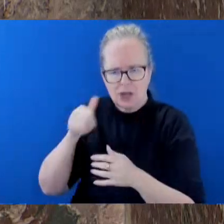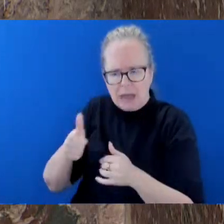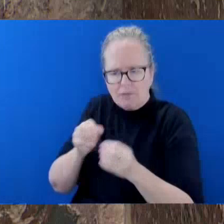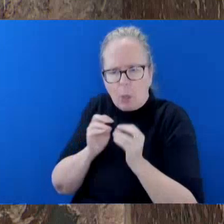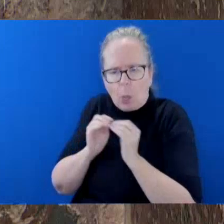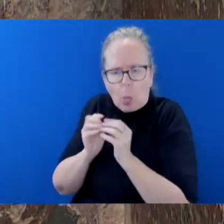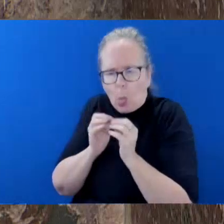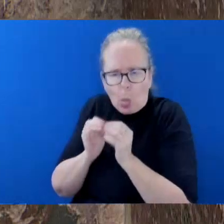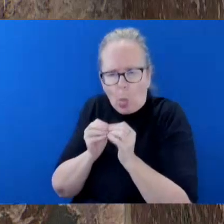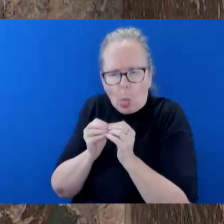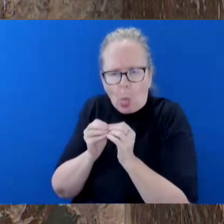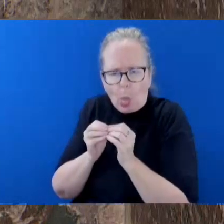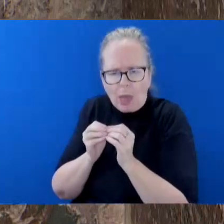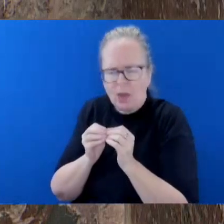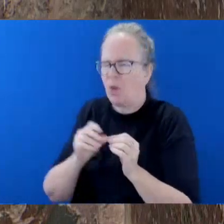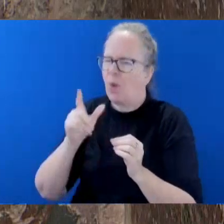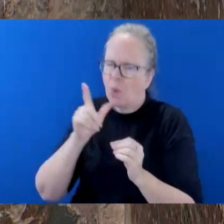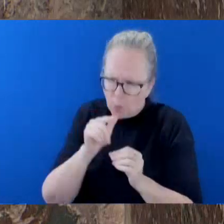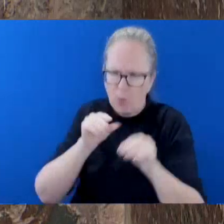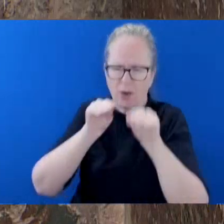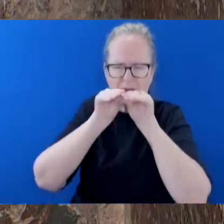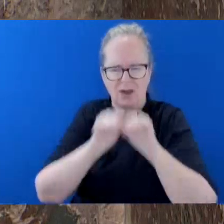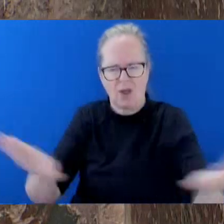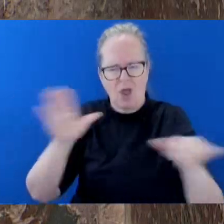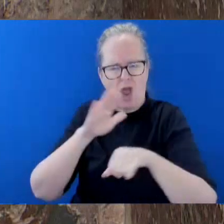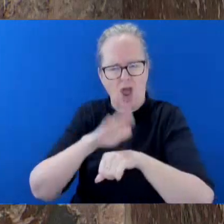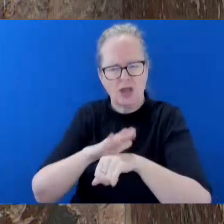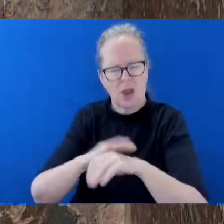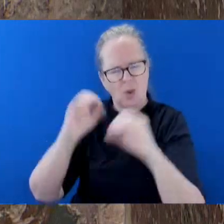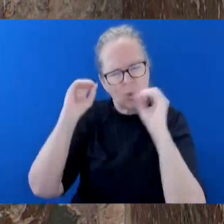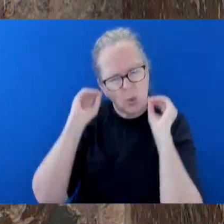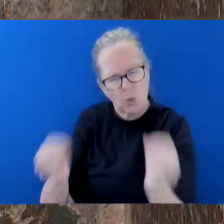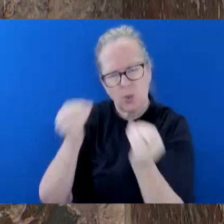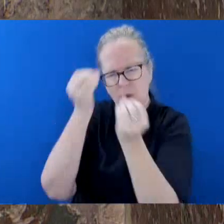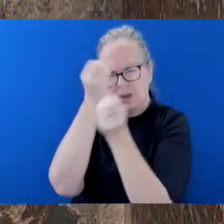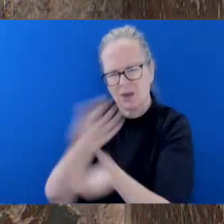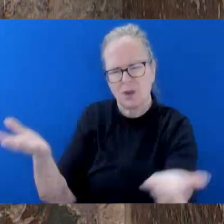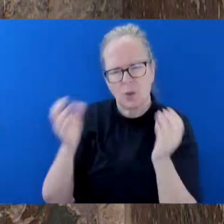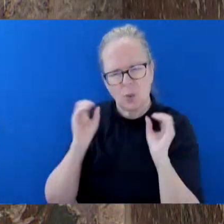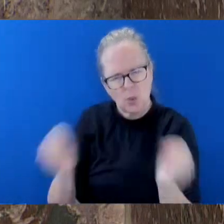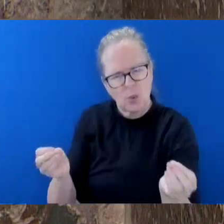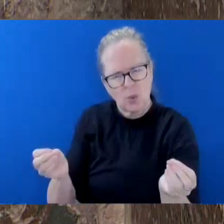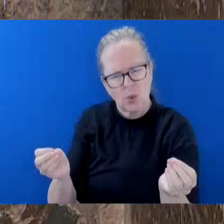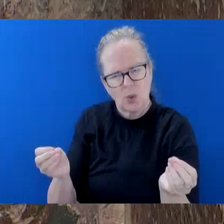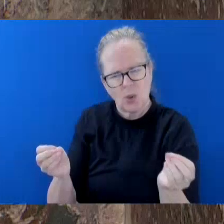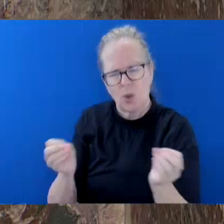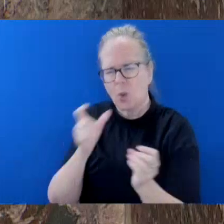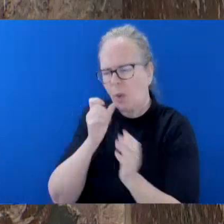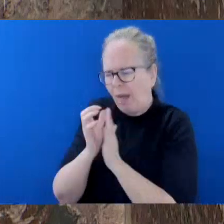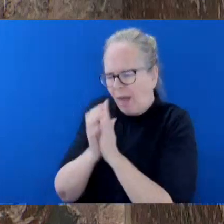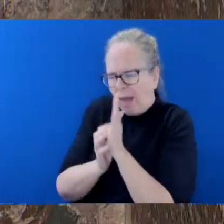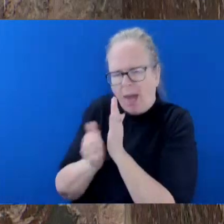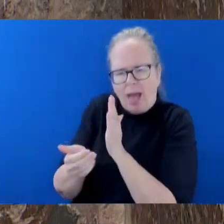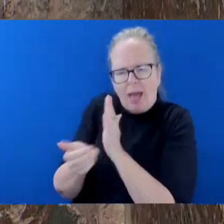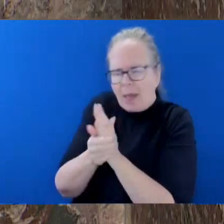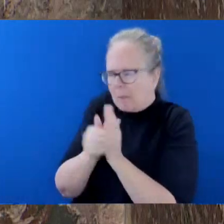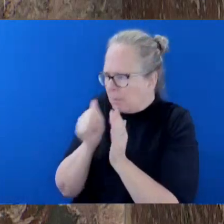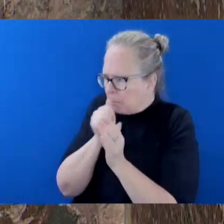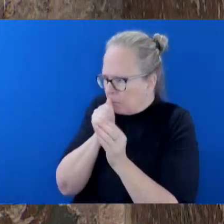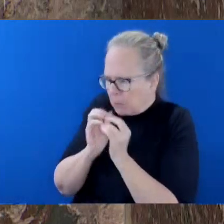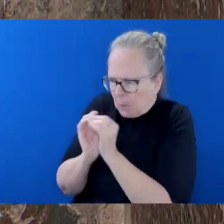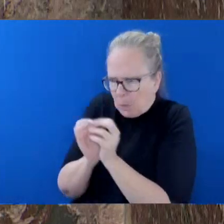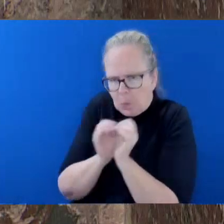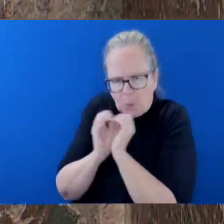the public? Who drafts amendments in secret, then quietly replaces the engagement document to suit their